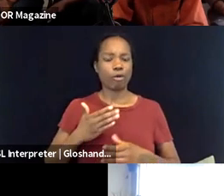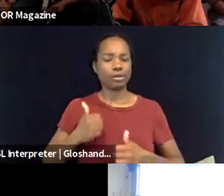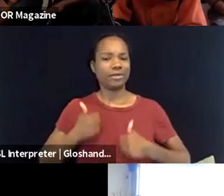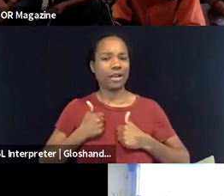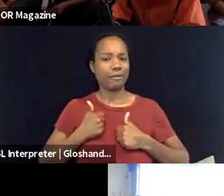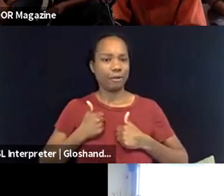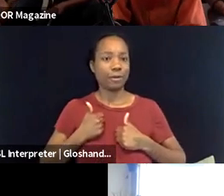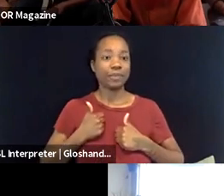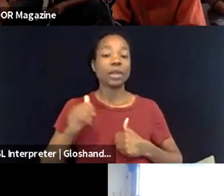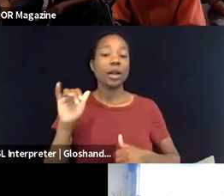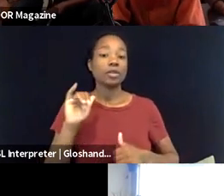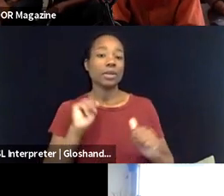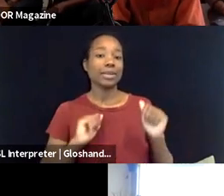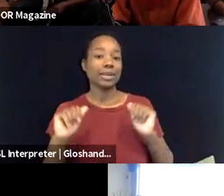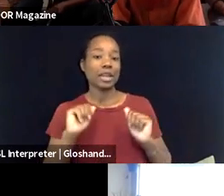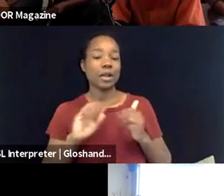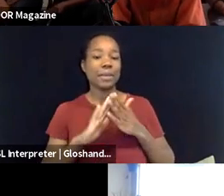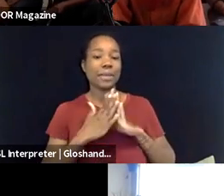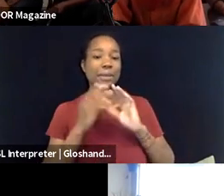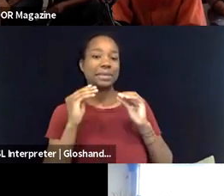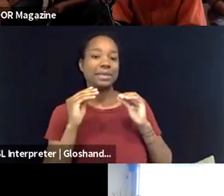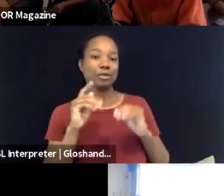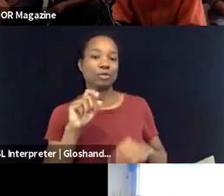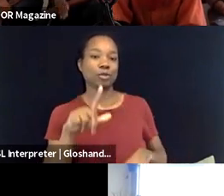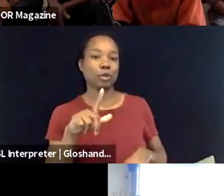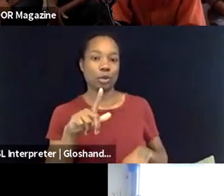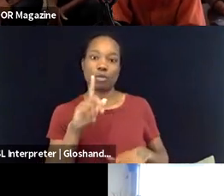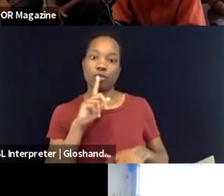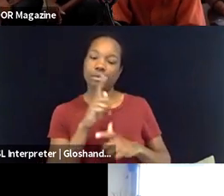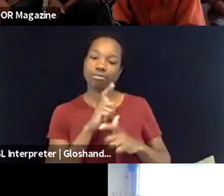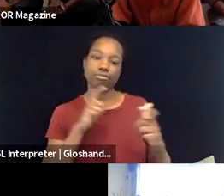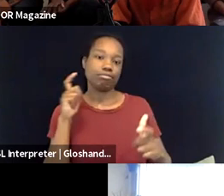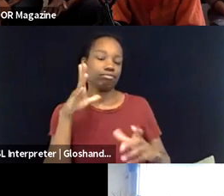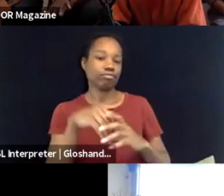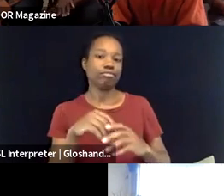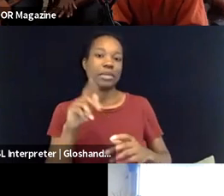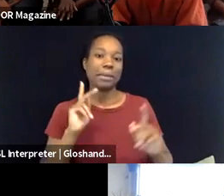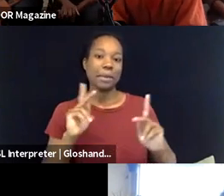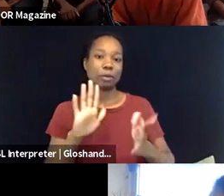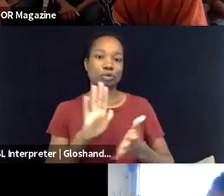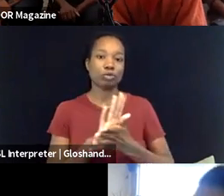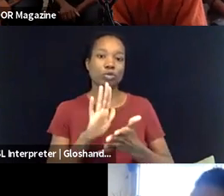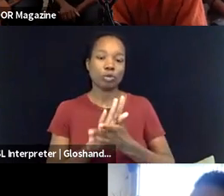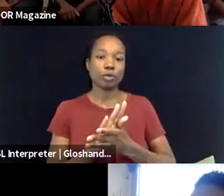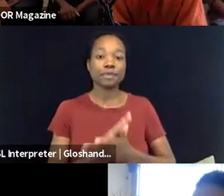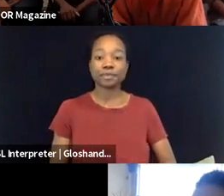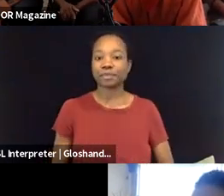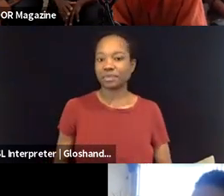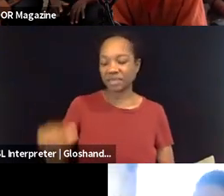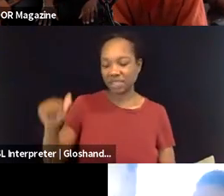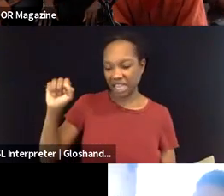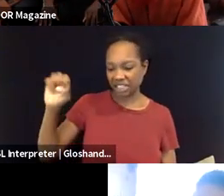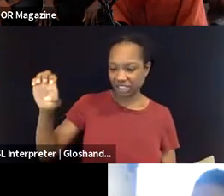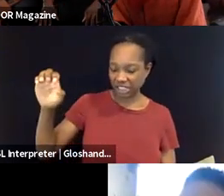used as a teaching tool and a big part of People's School. And so when you come to watch us, if you do come